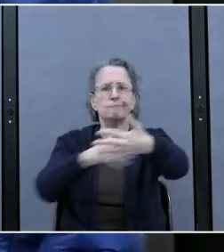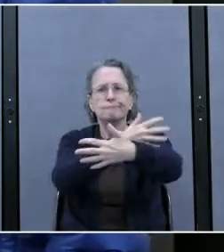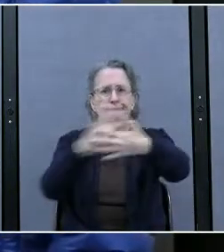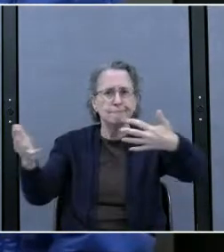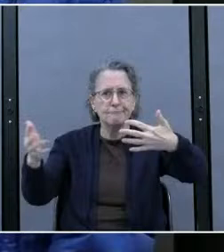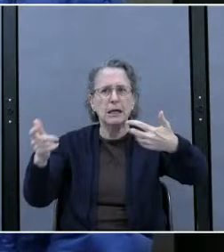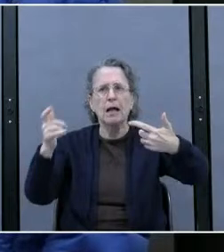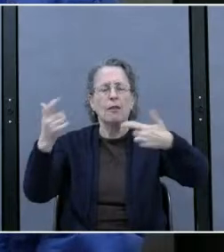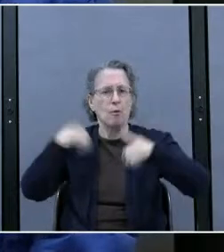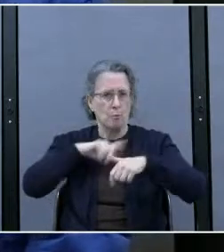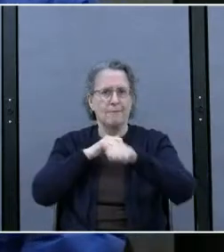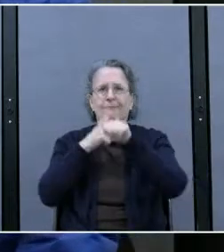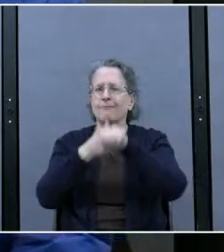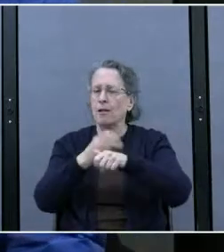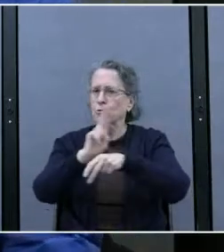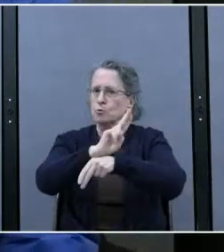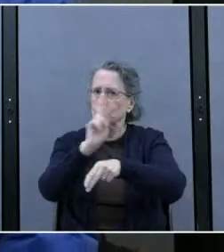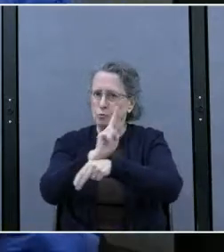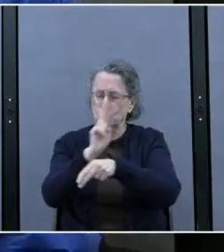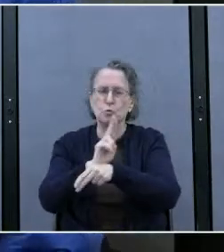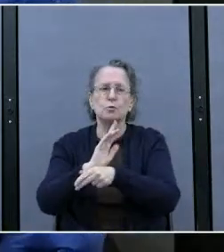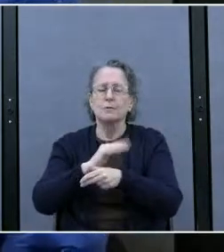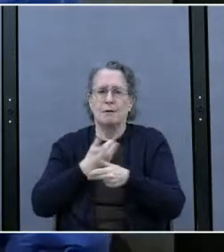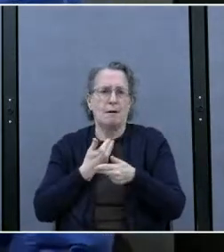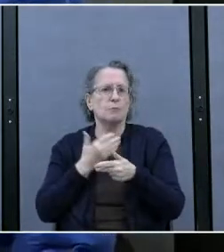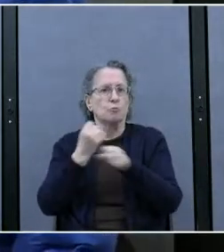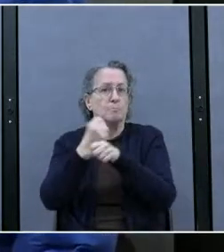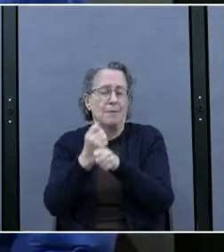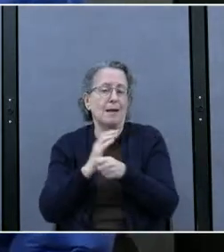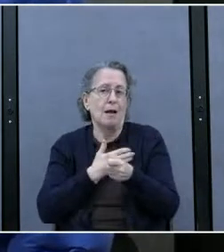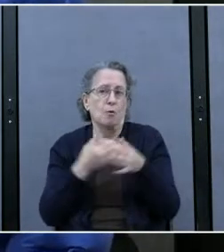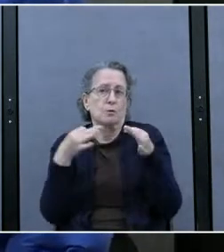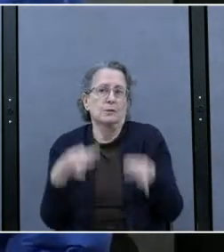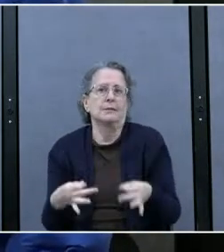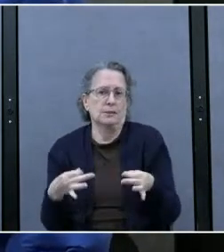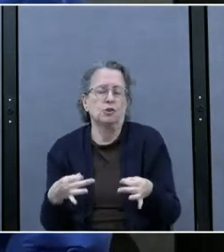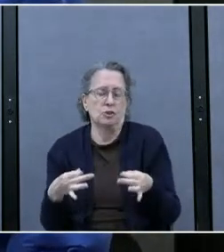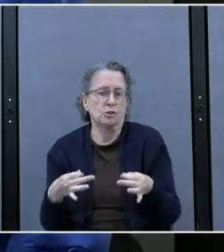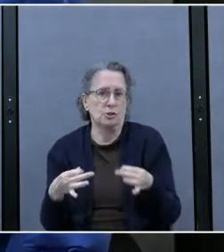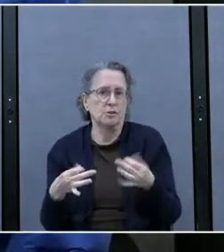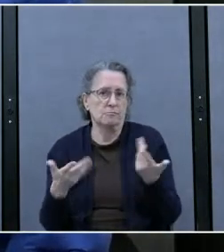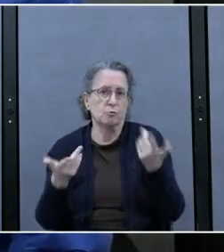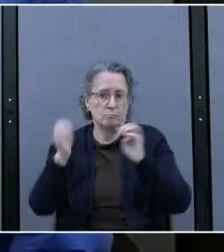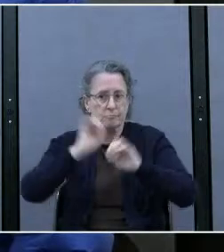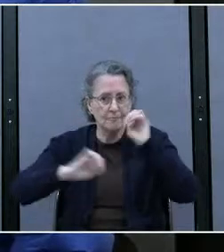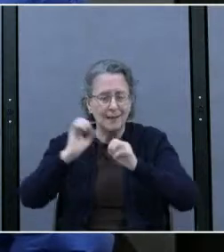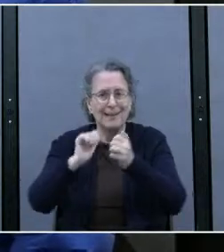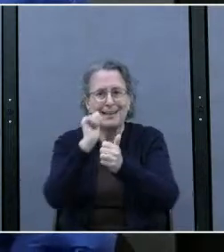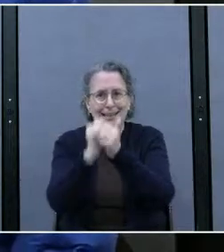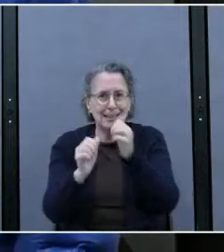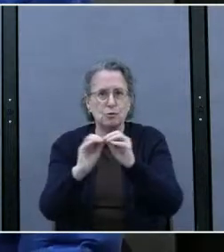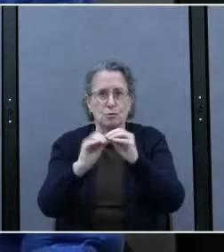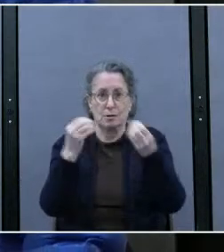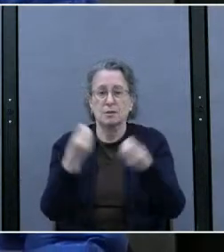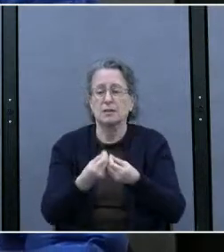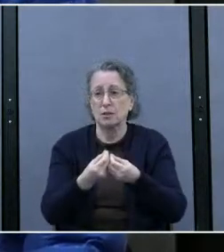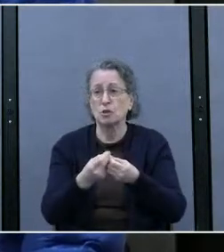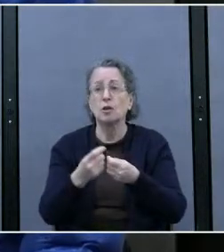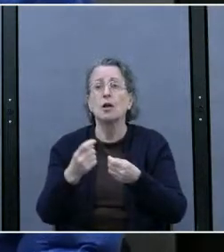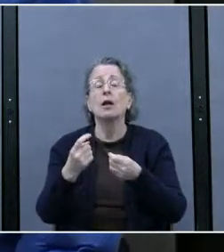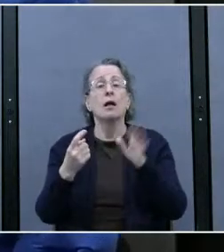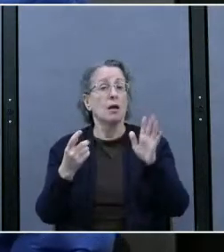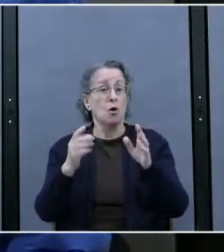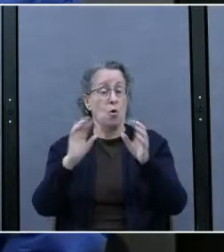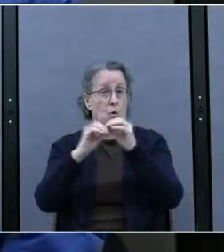decision using that rubric as a basis to make our decisions, and I think that the organizations that scored higher